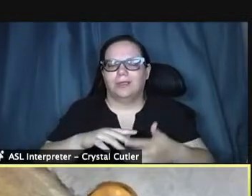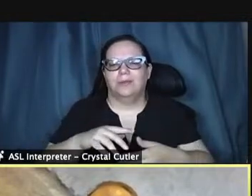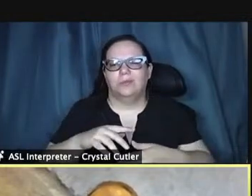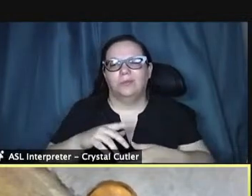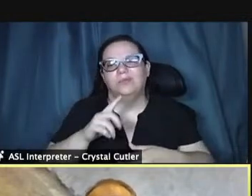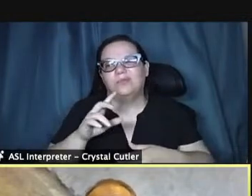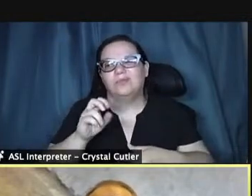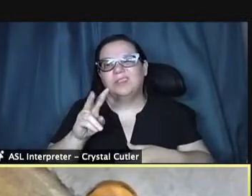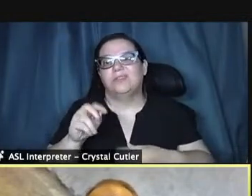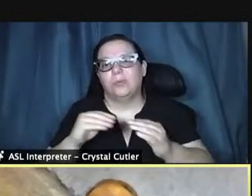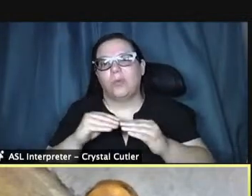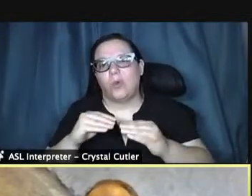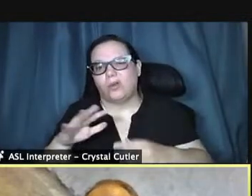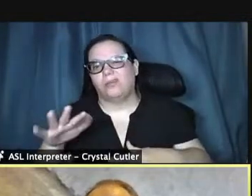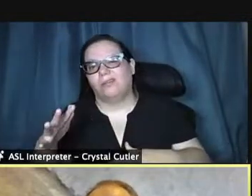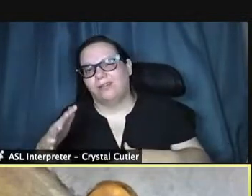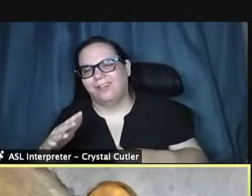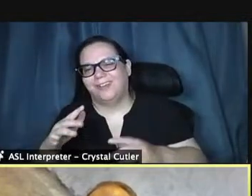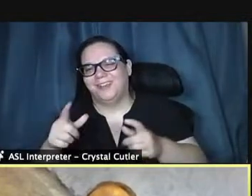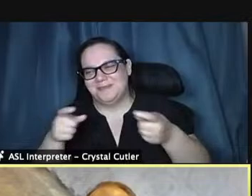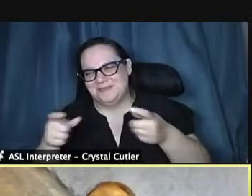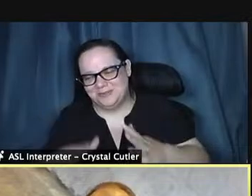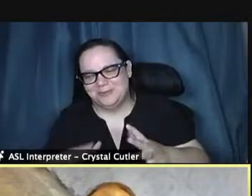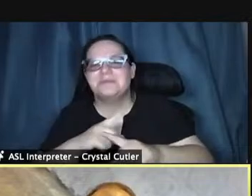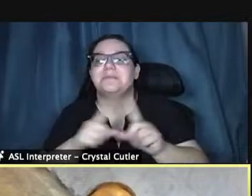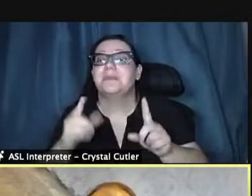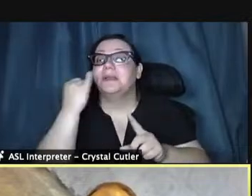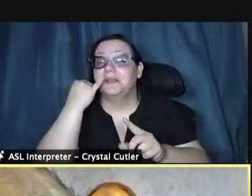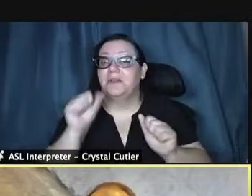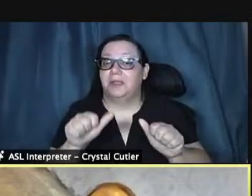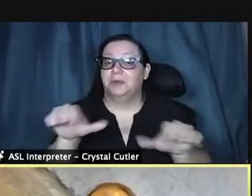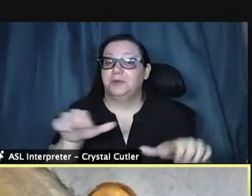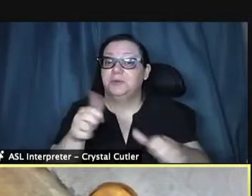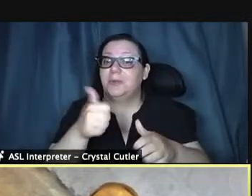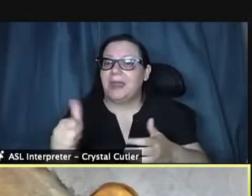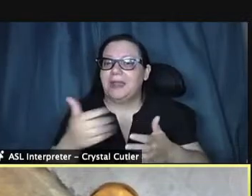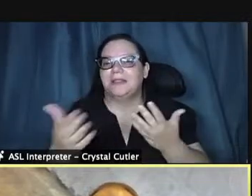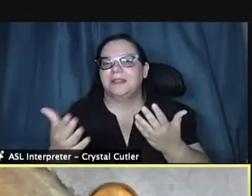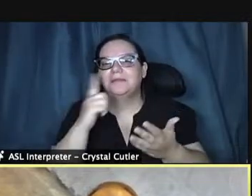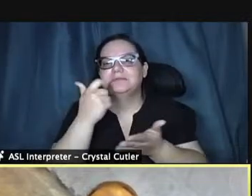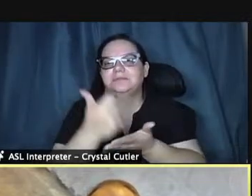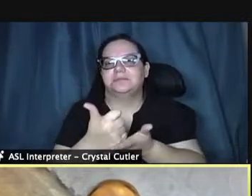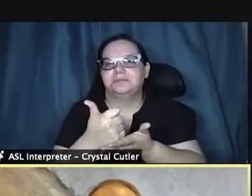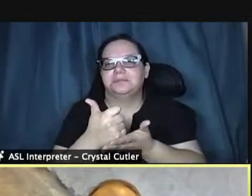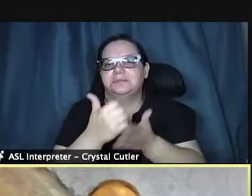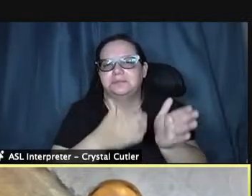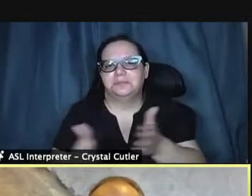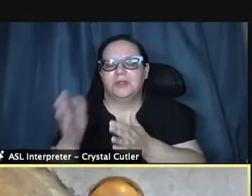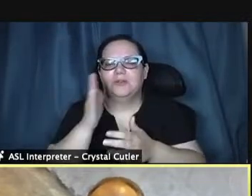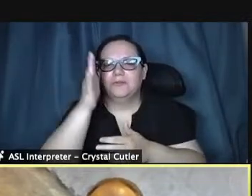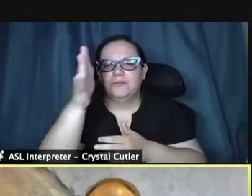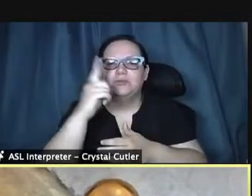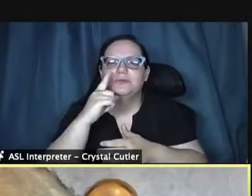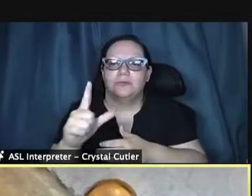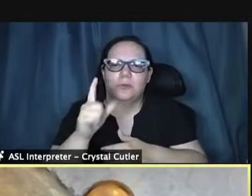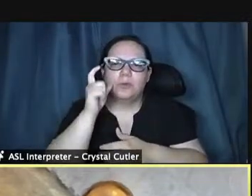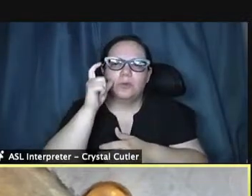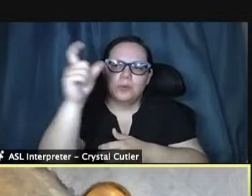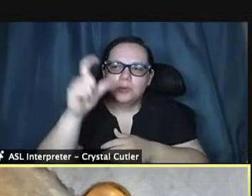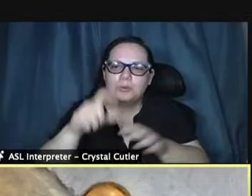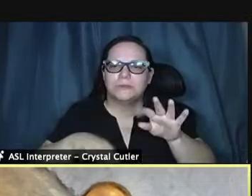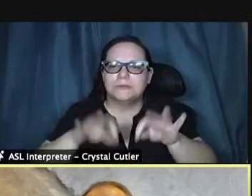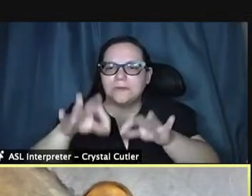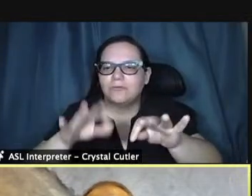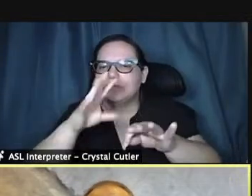can do anything, it is to help prepare a future of lunar discovery and inspiration that will write new